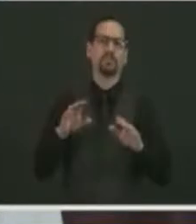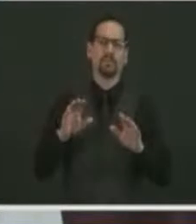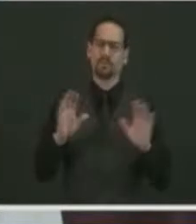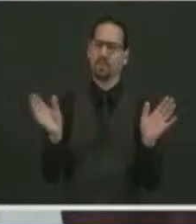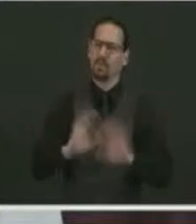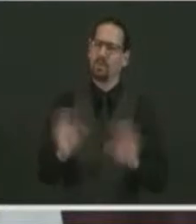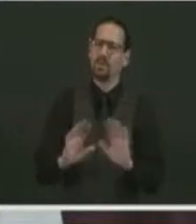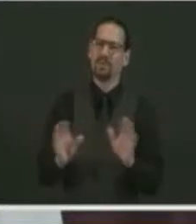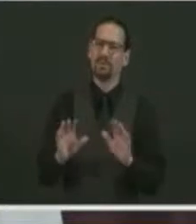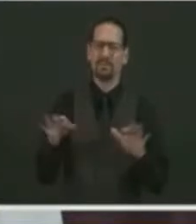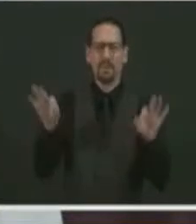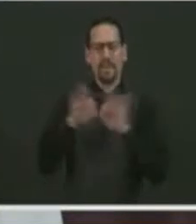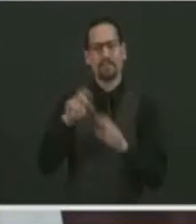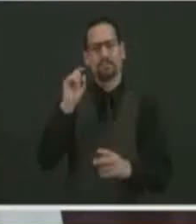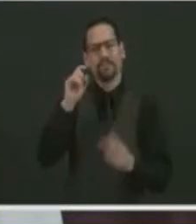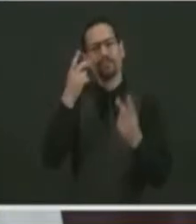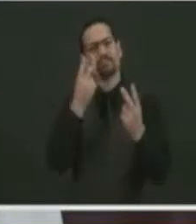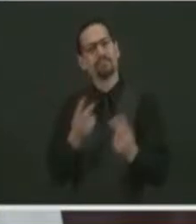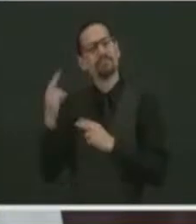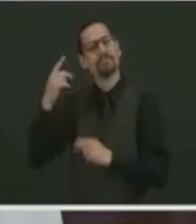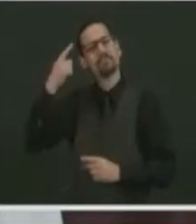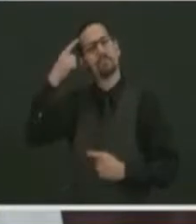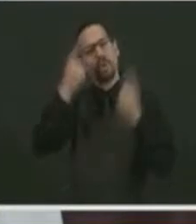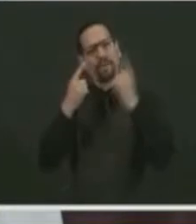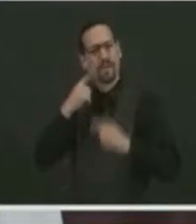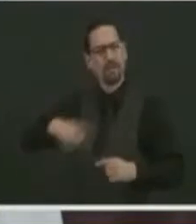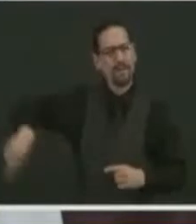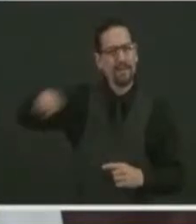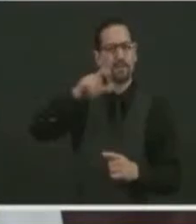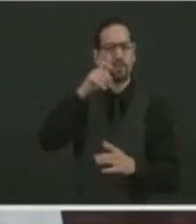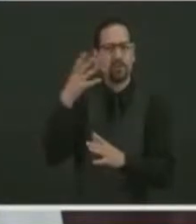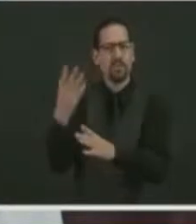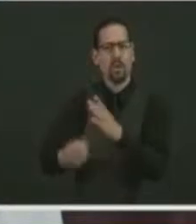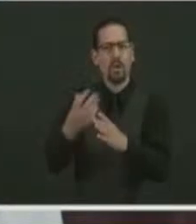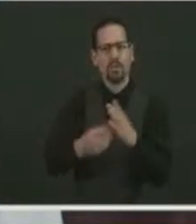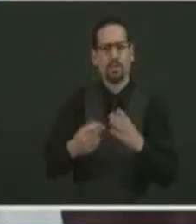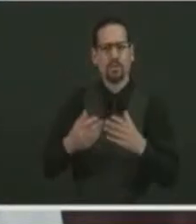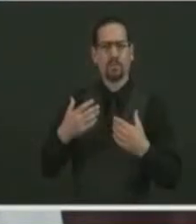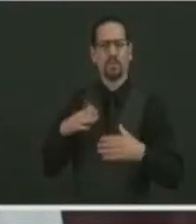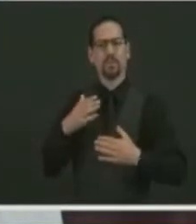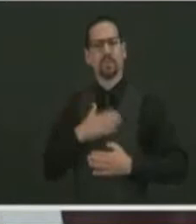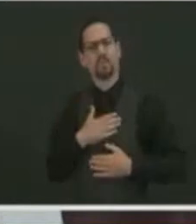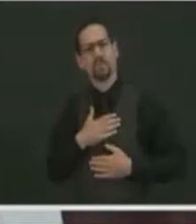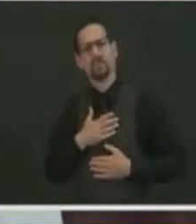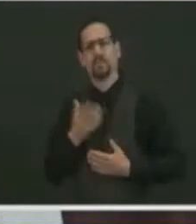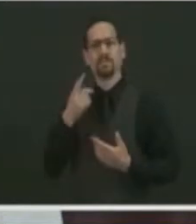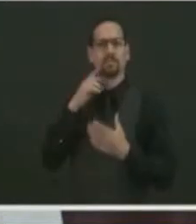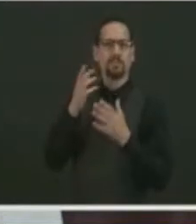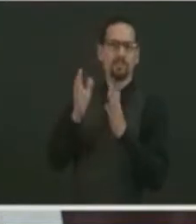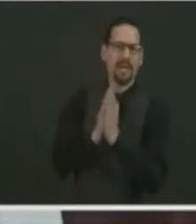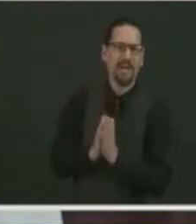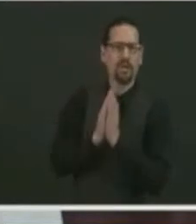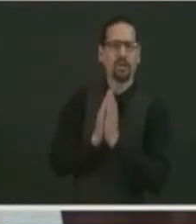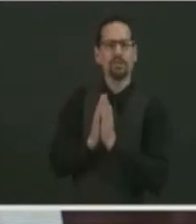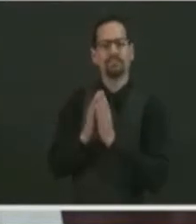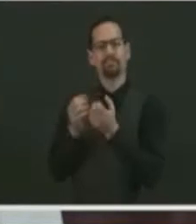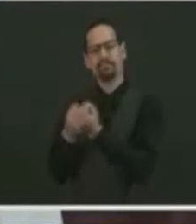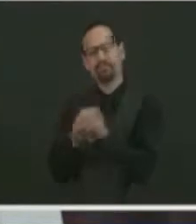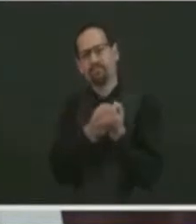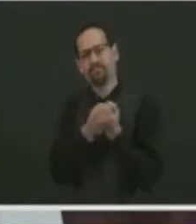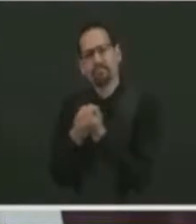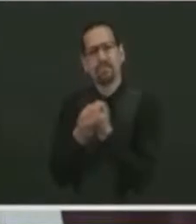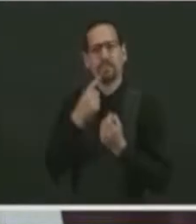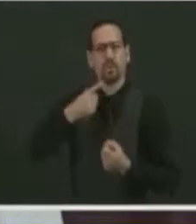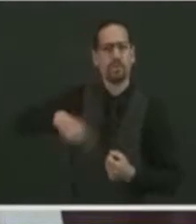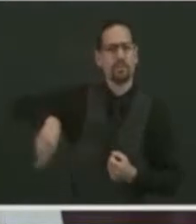lost someone to the COVID crisis in your prayers. I also want to announce that the American Red Cross of Rhode Island has